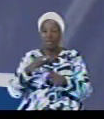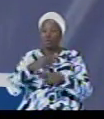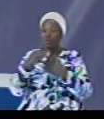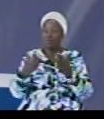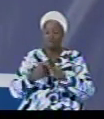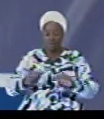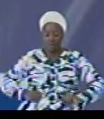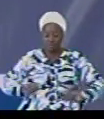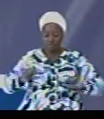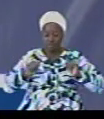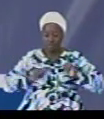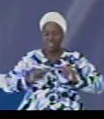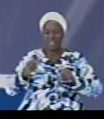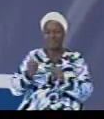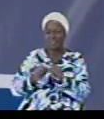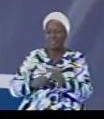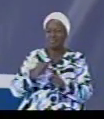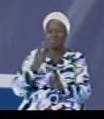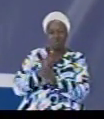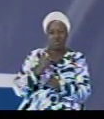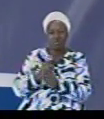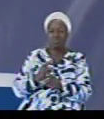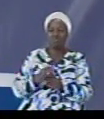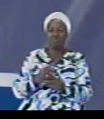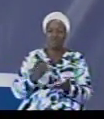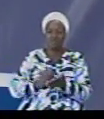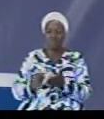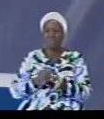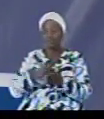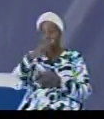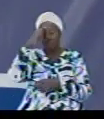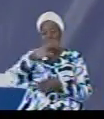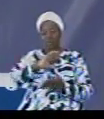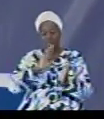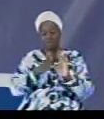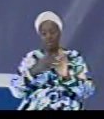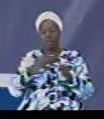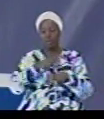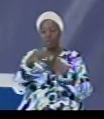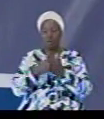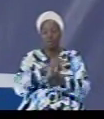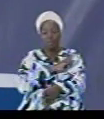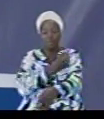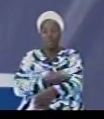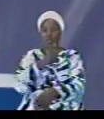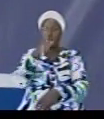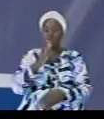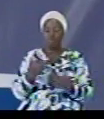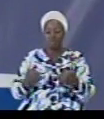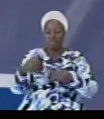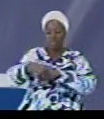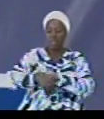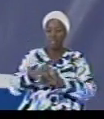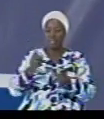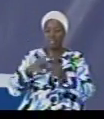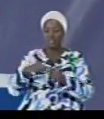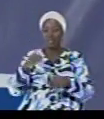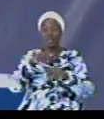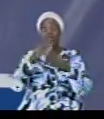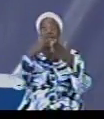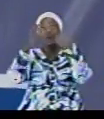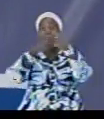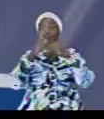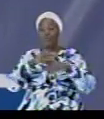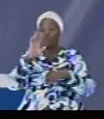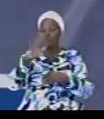In the presence of the Almighty God, tonight, for the decision you have taken, you are very, very important in the sight